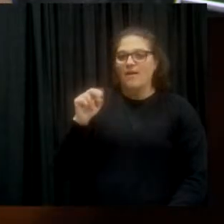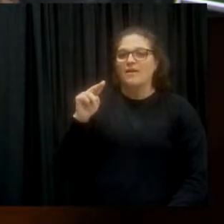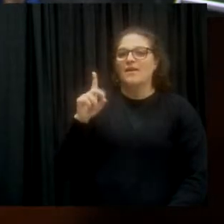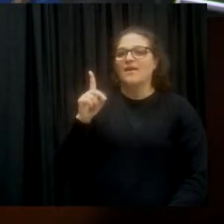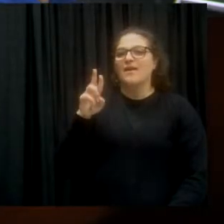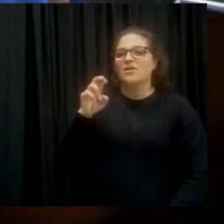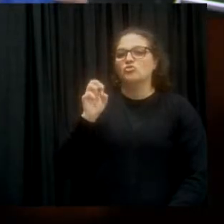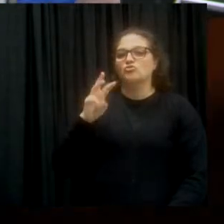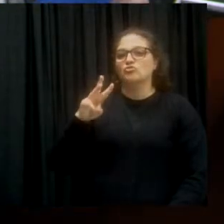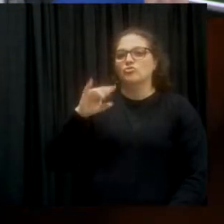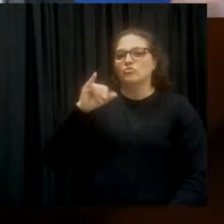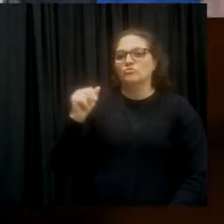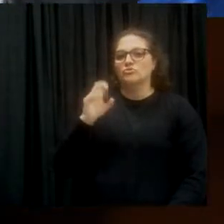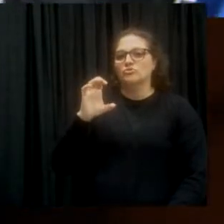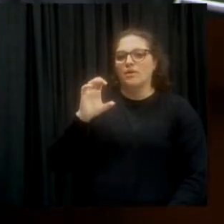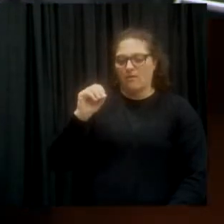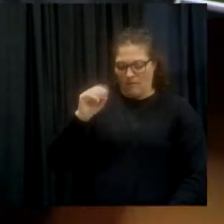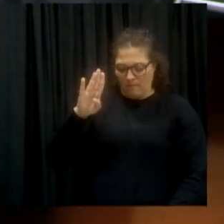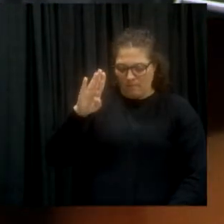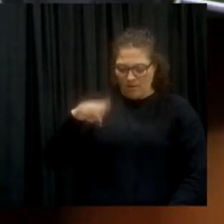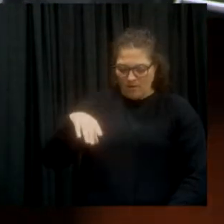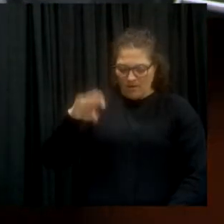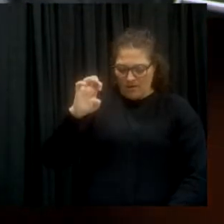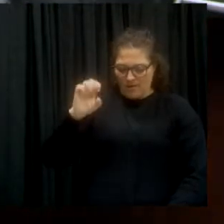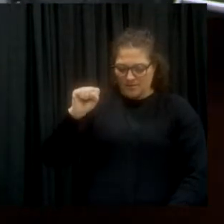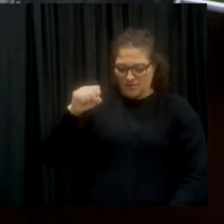Andrew Jacob Esparza.